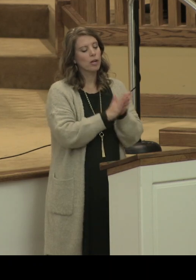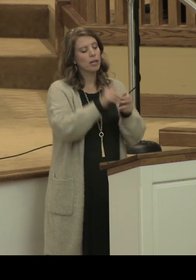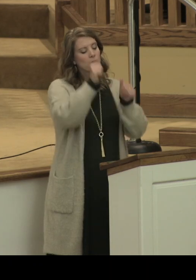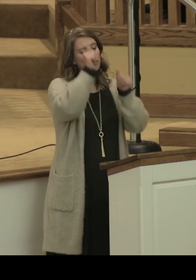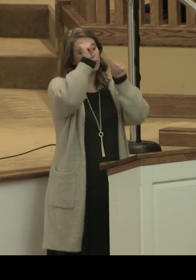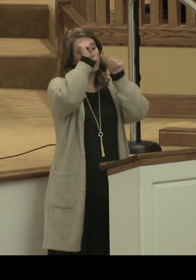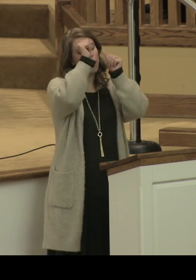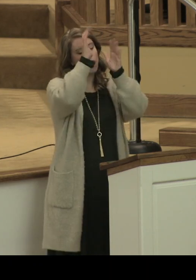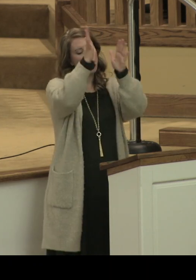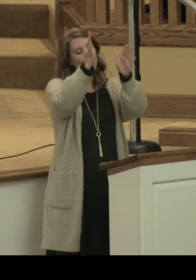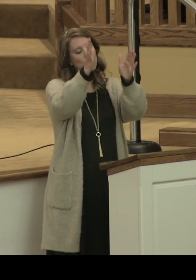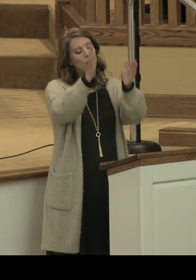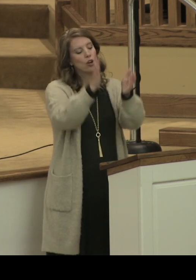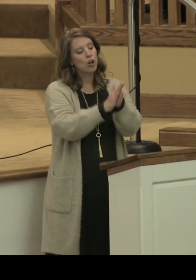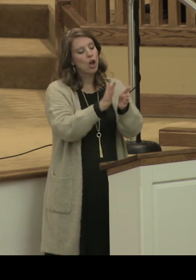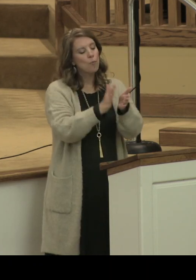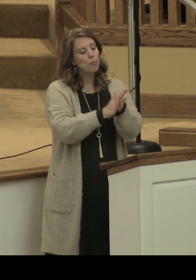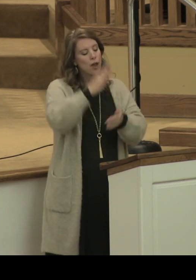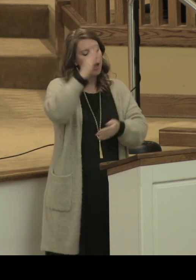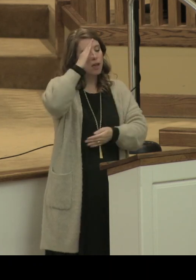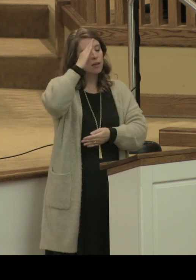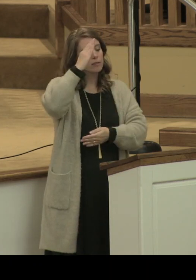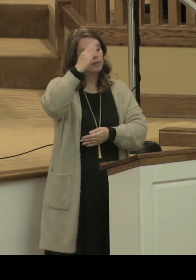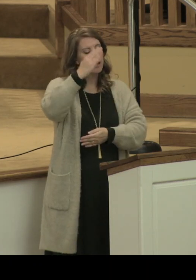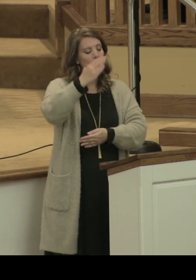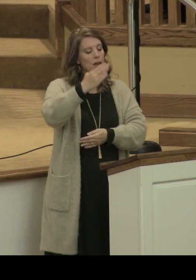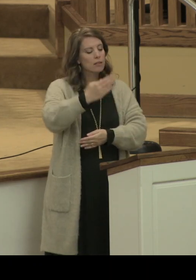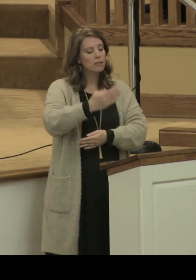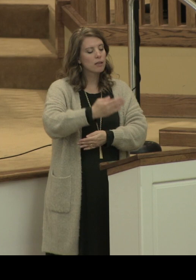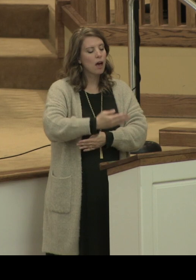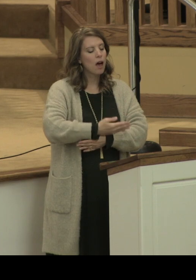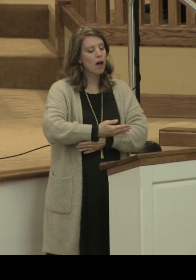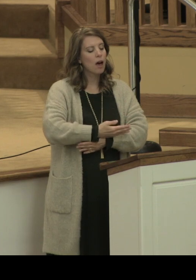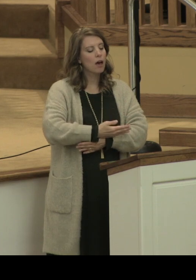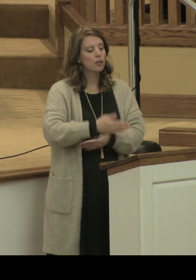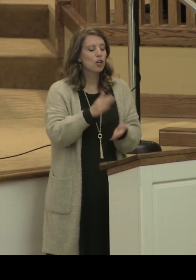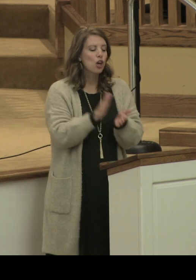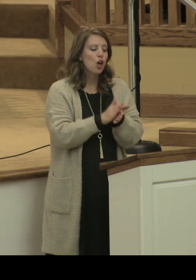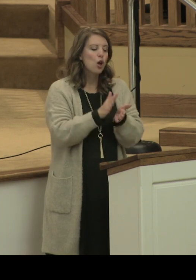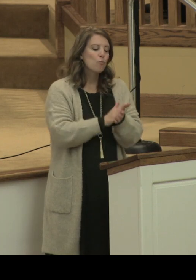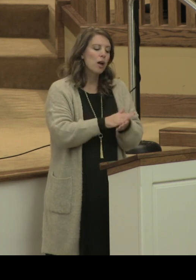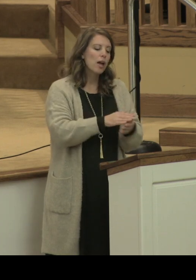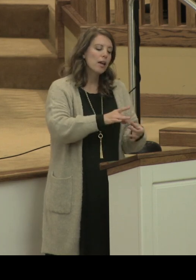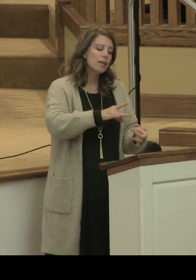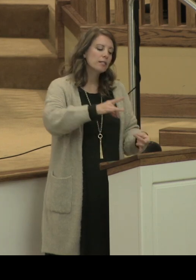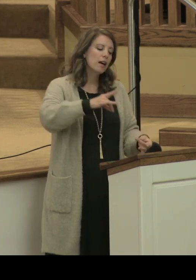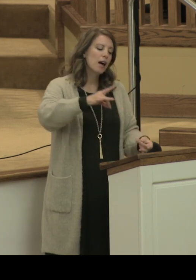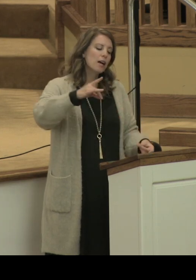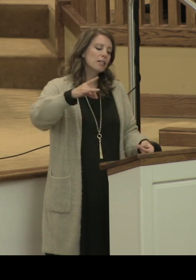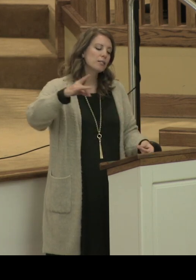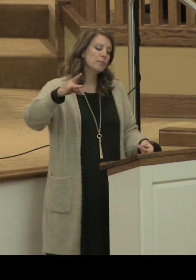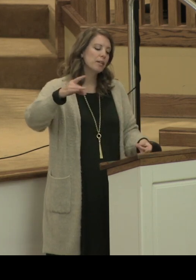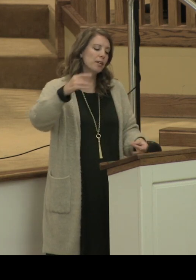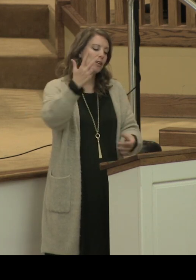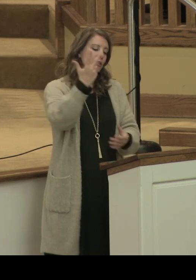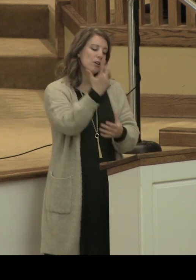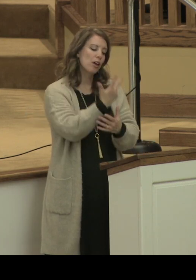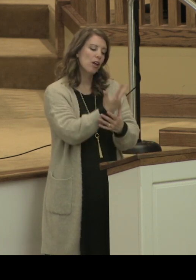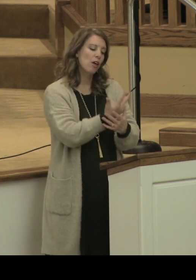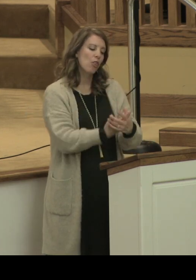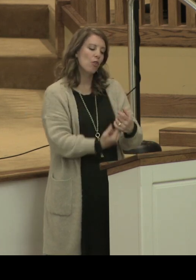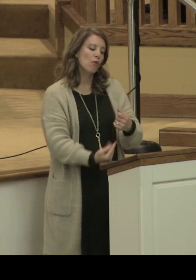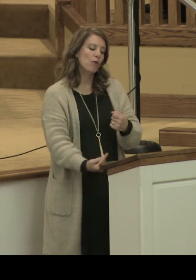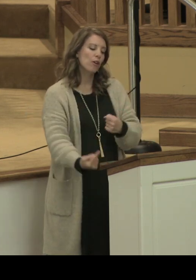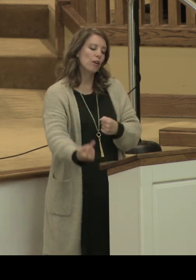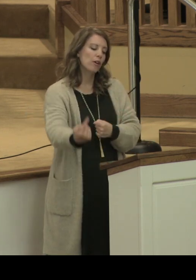Praise the Father, praise the Son, praise the